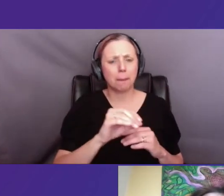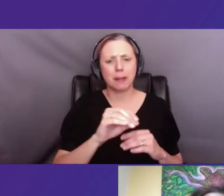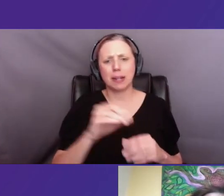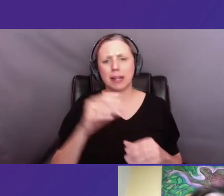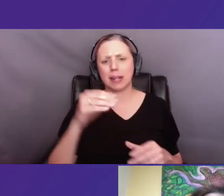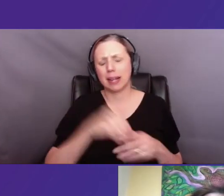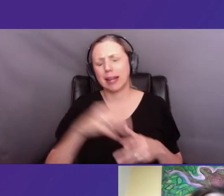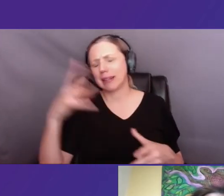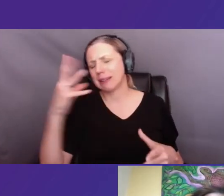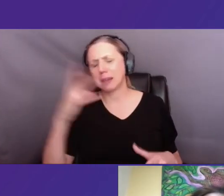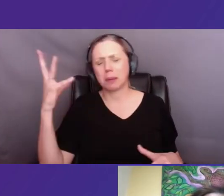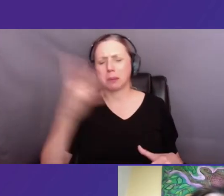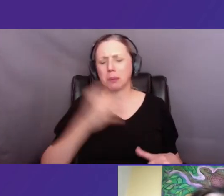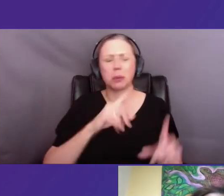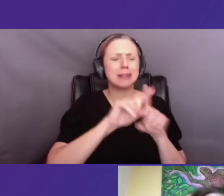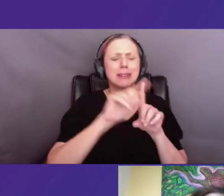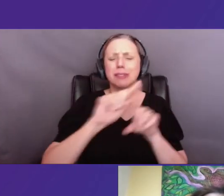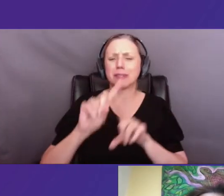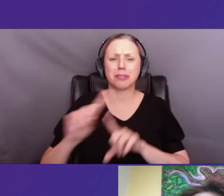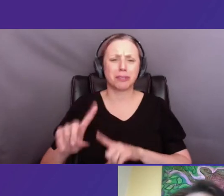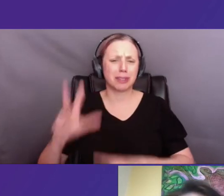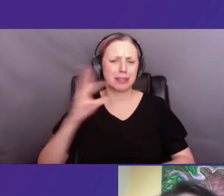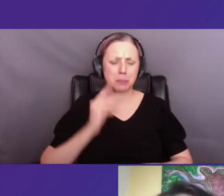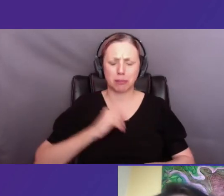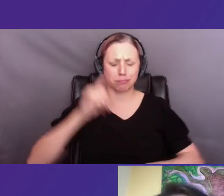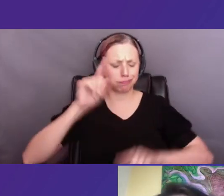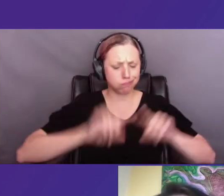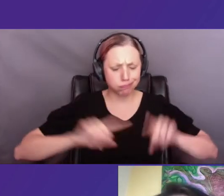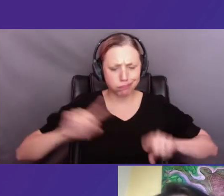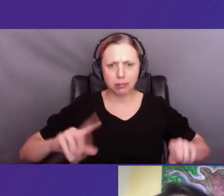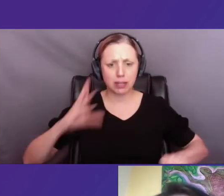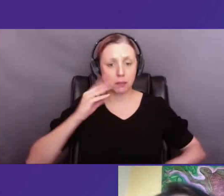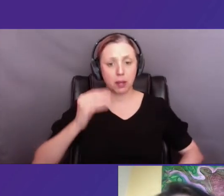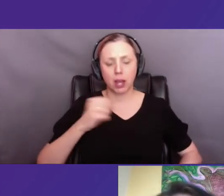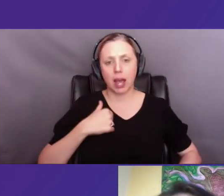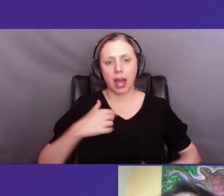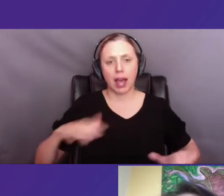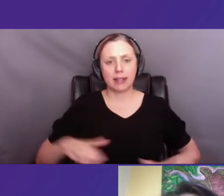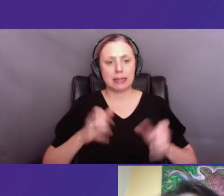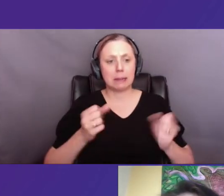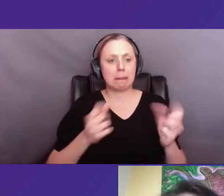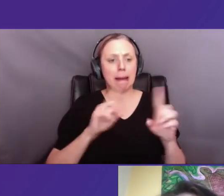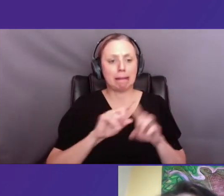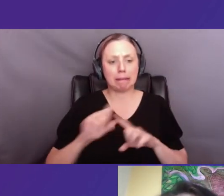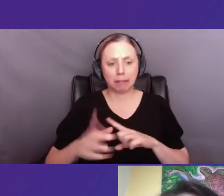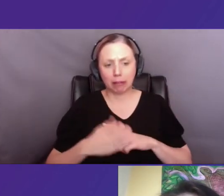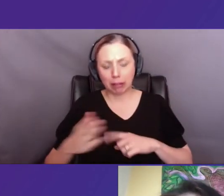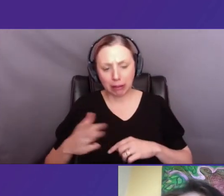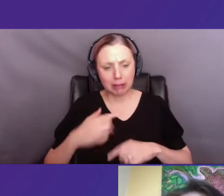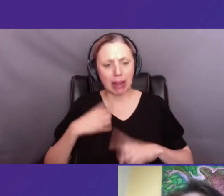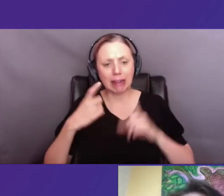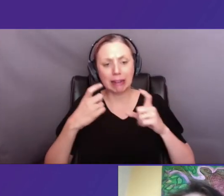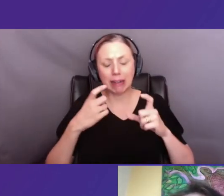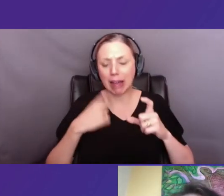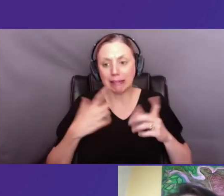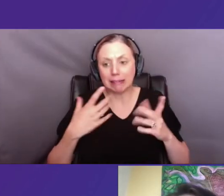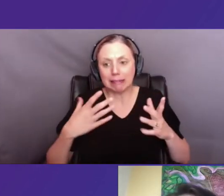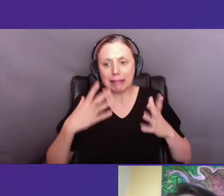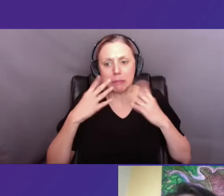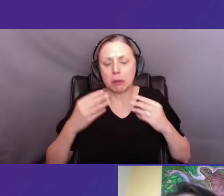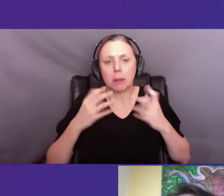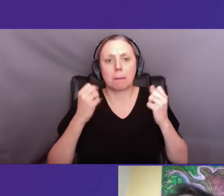Beauty, Eric Brook. I mean, listen, I did it all. Not the principal parts, but I did it all. But I always recognized